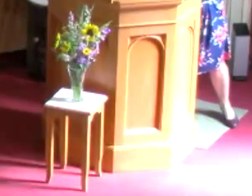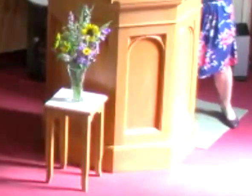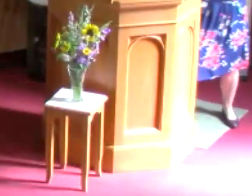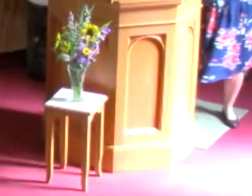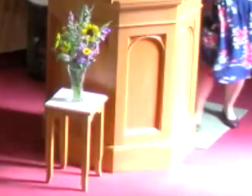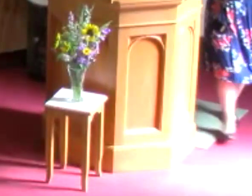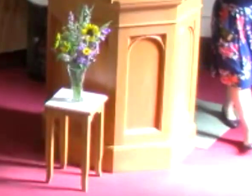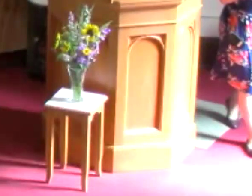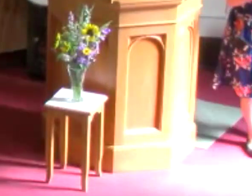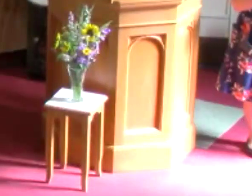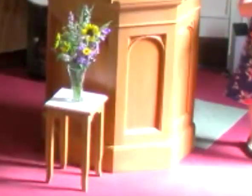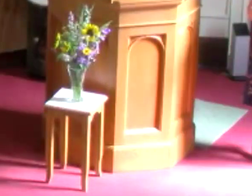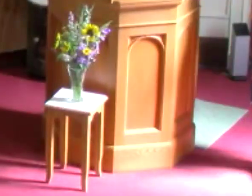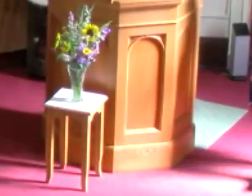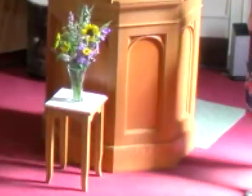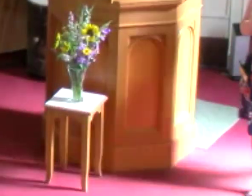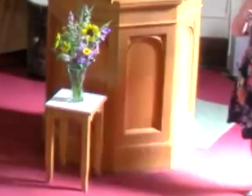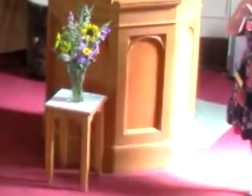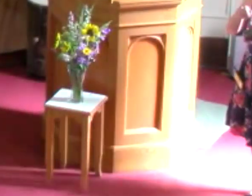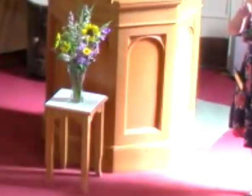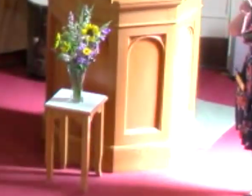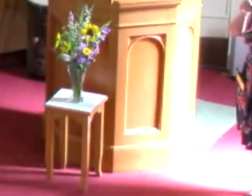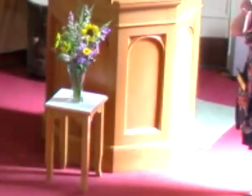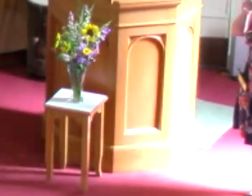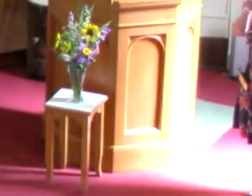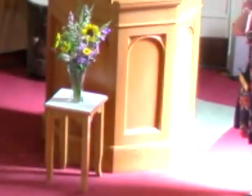Oh, we do have another. We have another one that we can use.